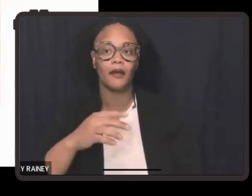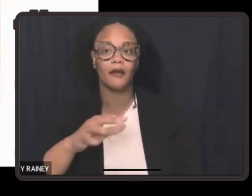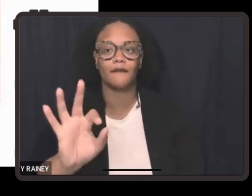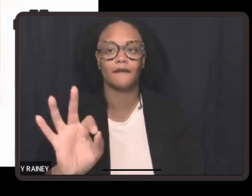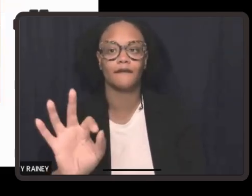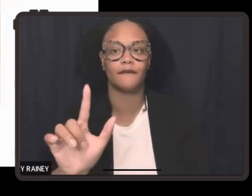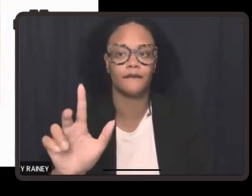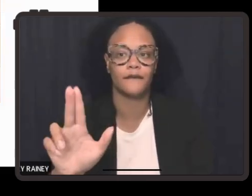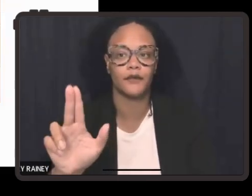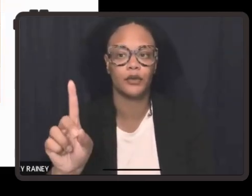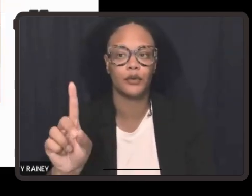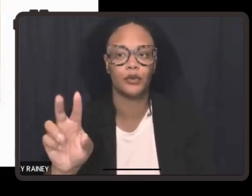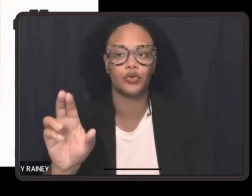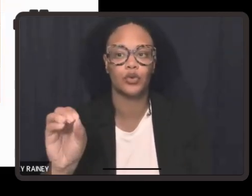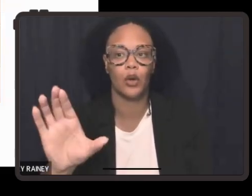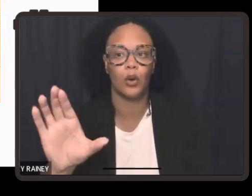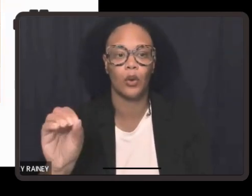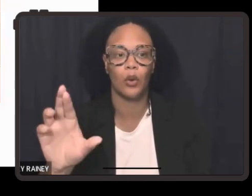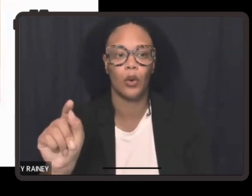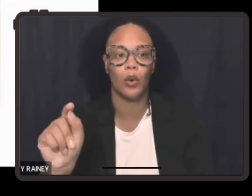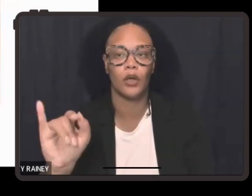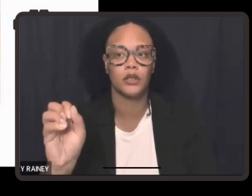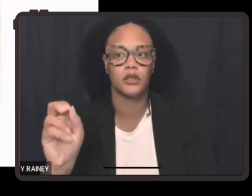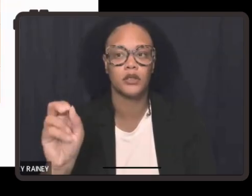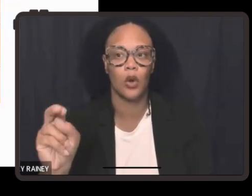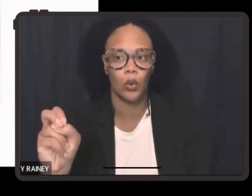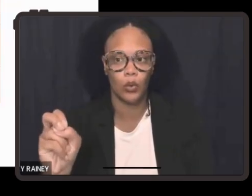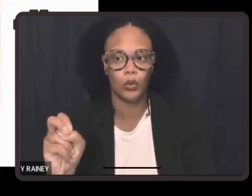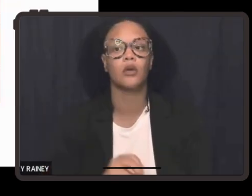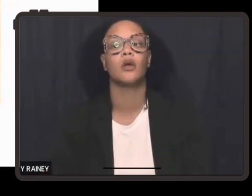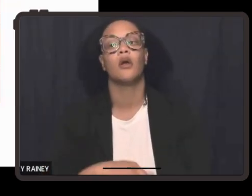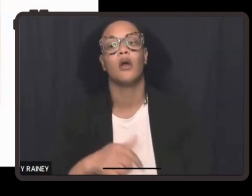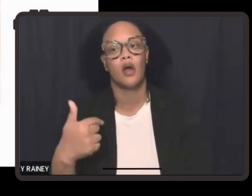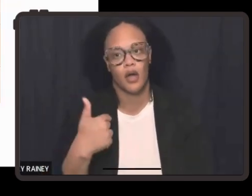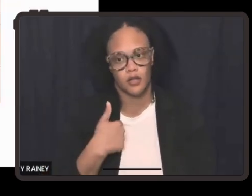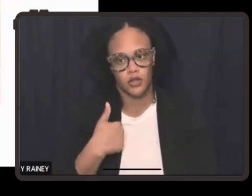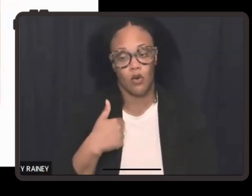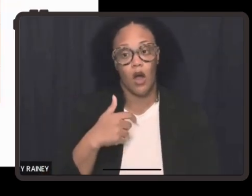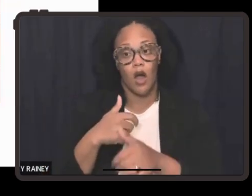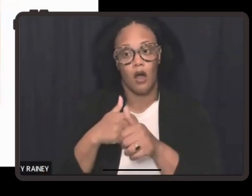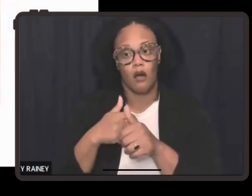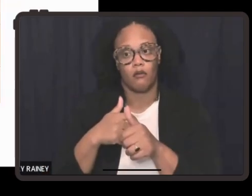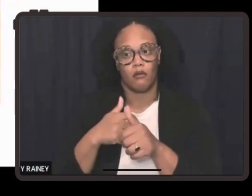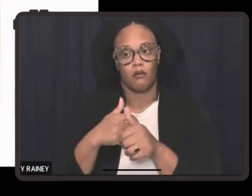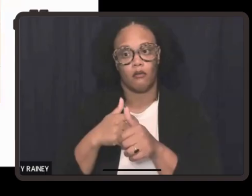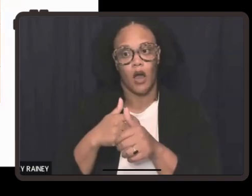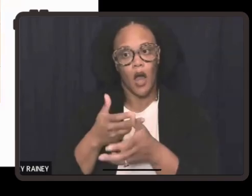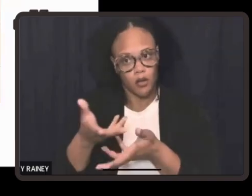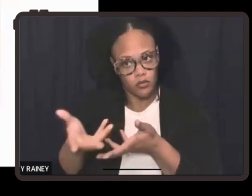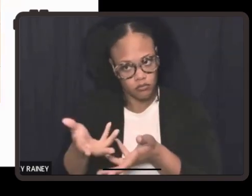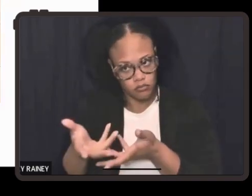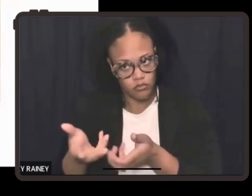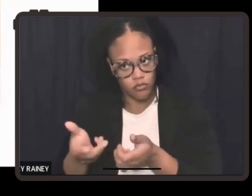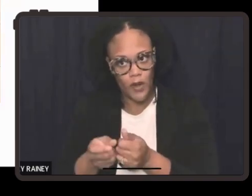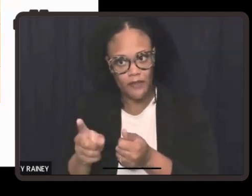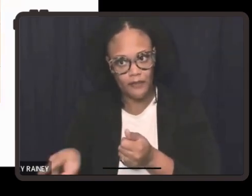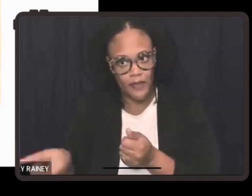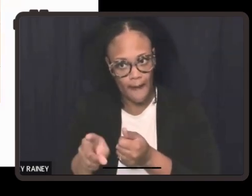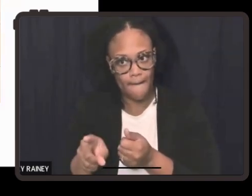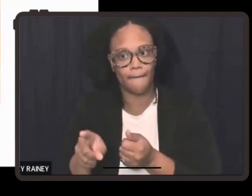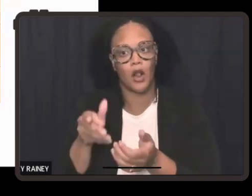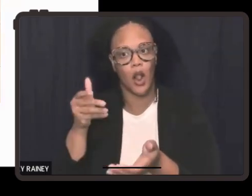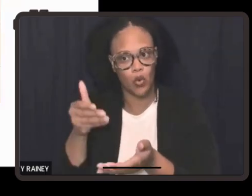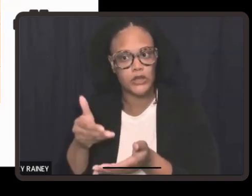in my regular pediatric practice, and so I follow them quite closely as well. It's a